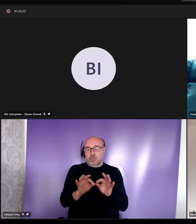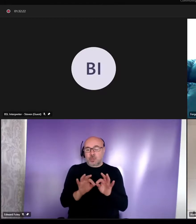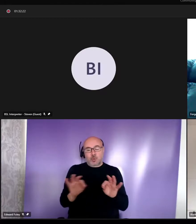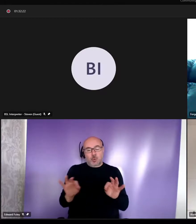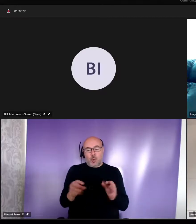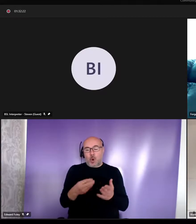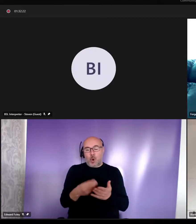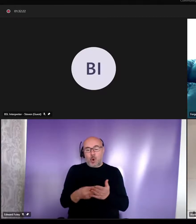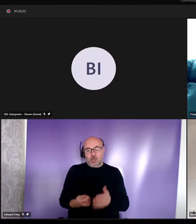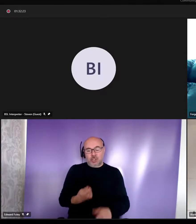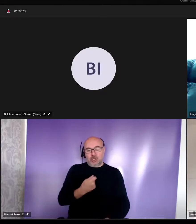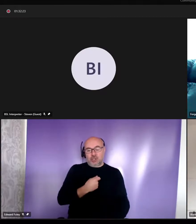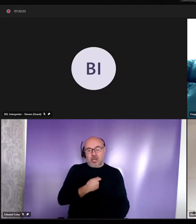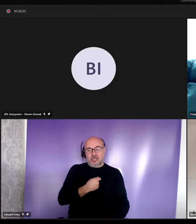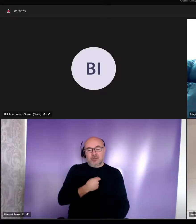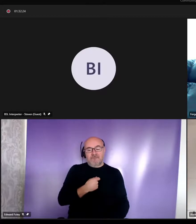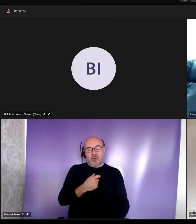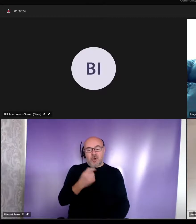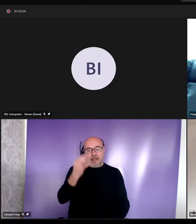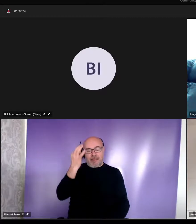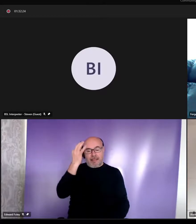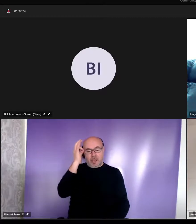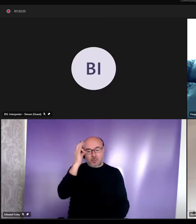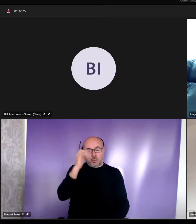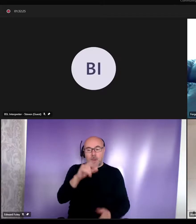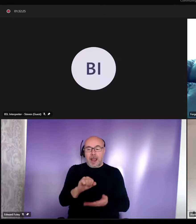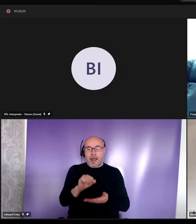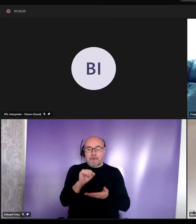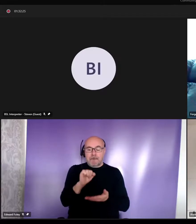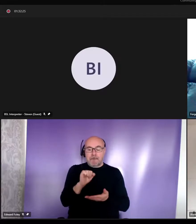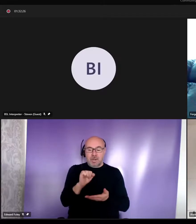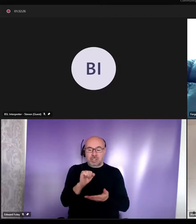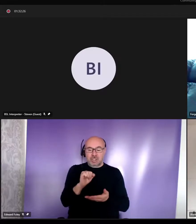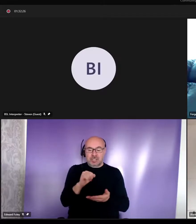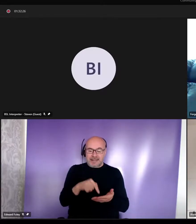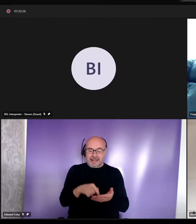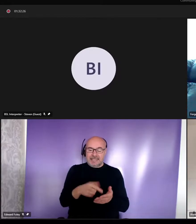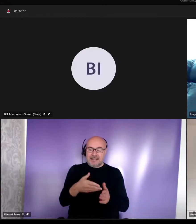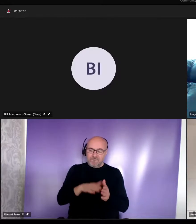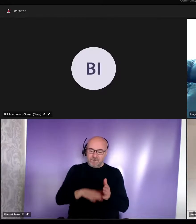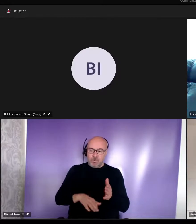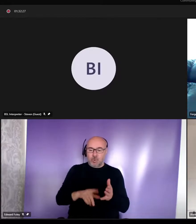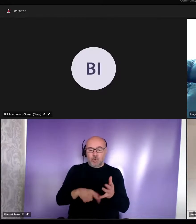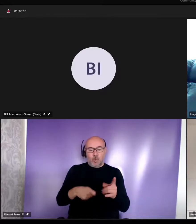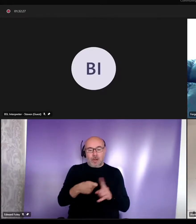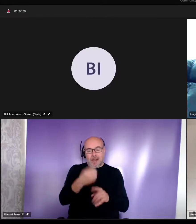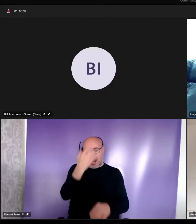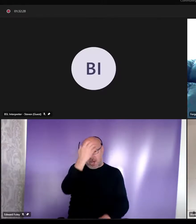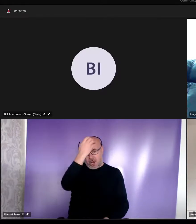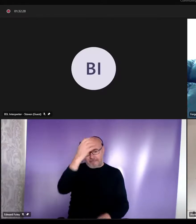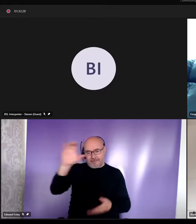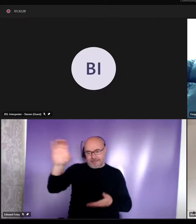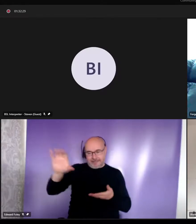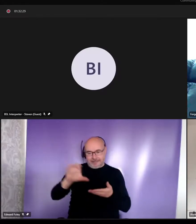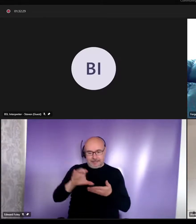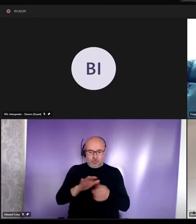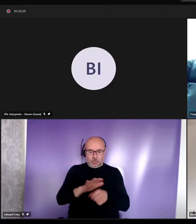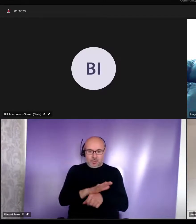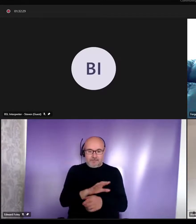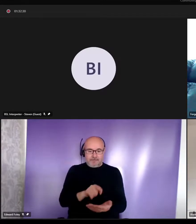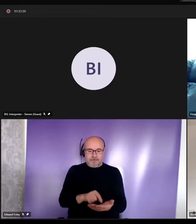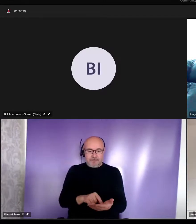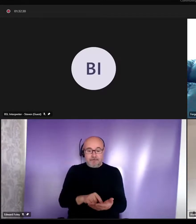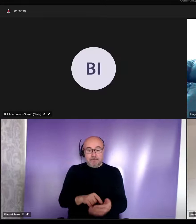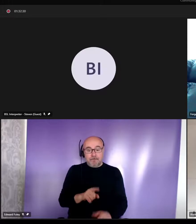The budget for the post is available through the funding received from the UK Government. Therefore, members,